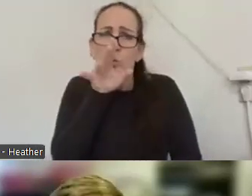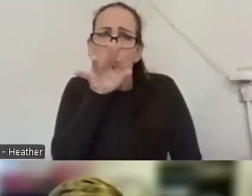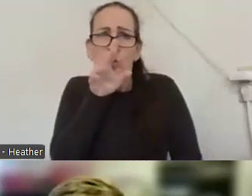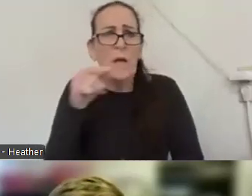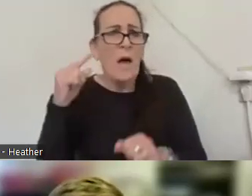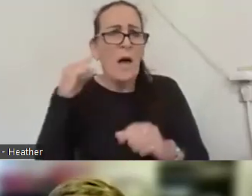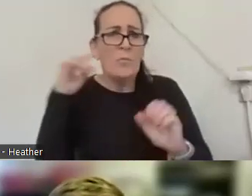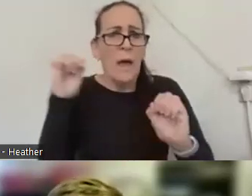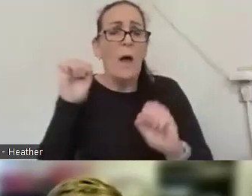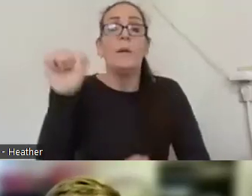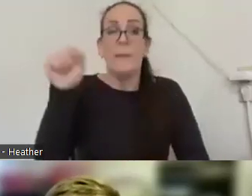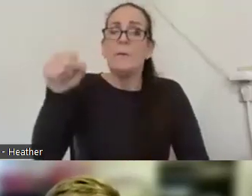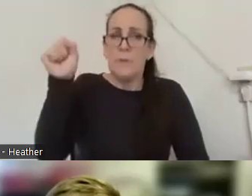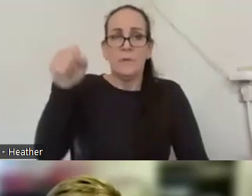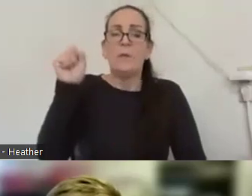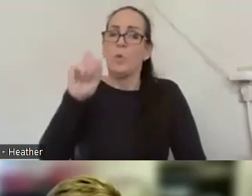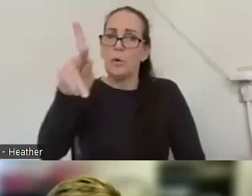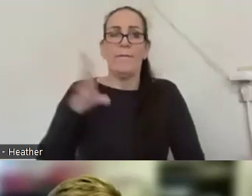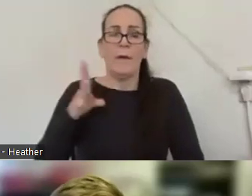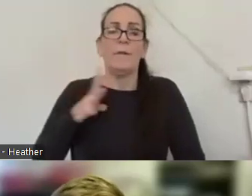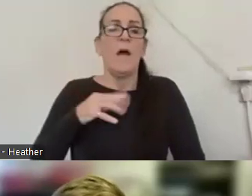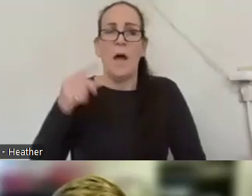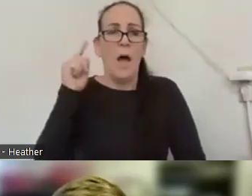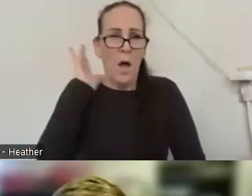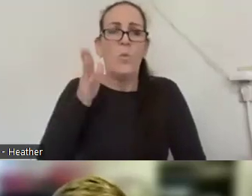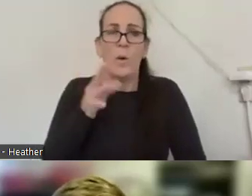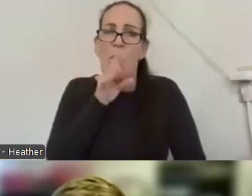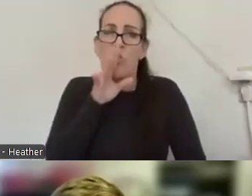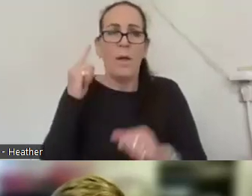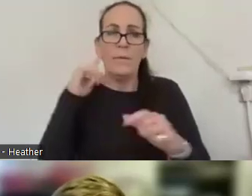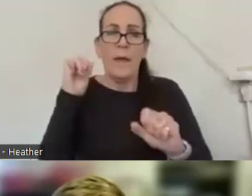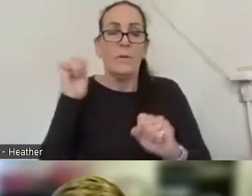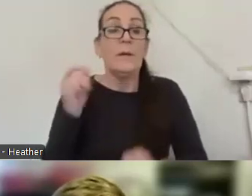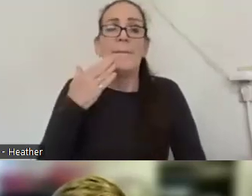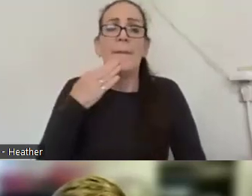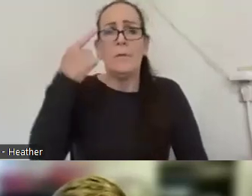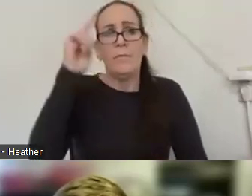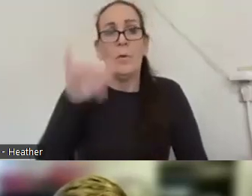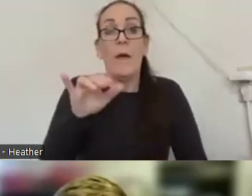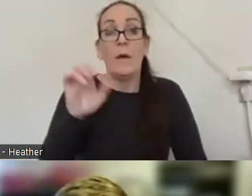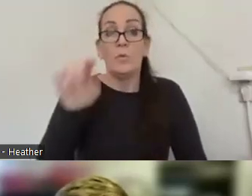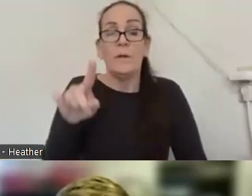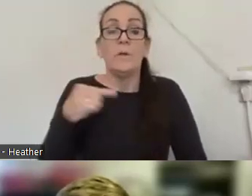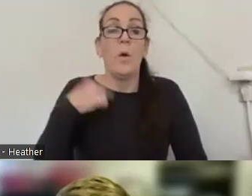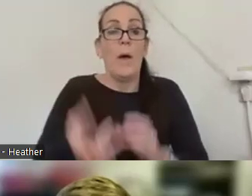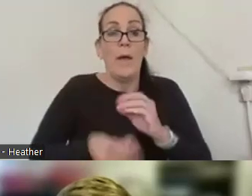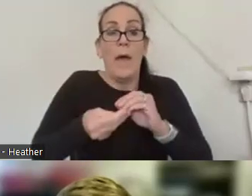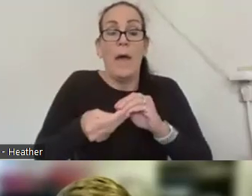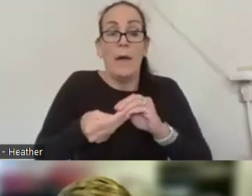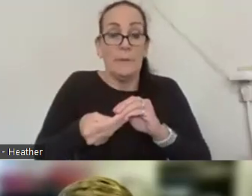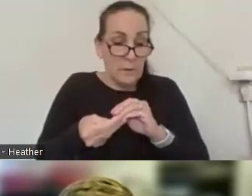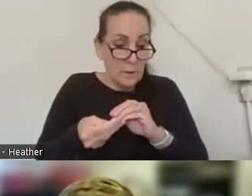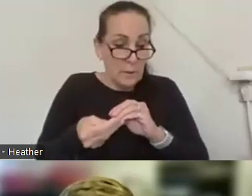you need me to. Yes. Okay. Yeah, thank you for the question. I just wanted to add in that, we are always